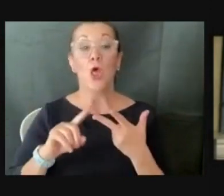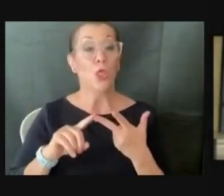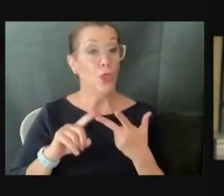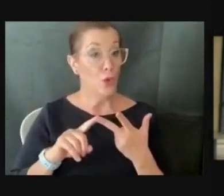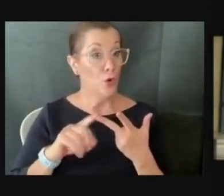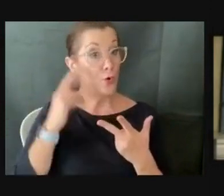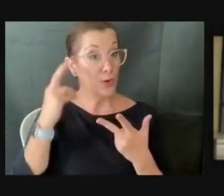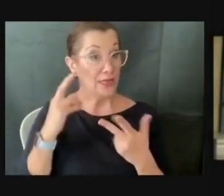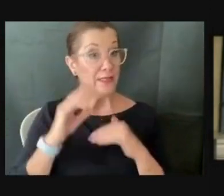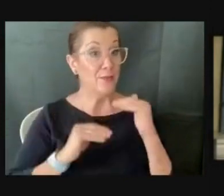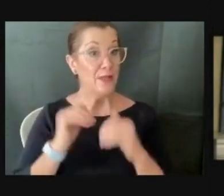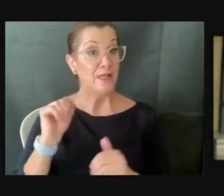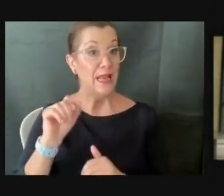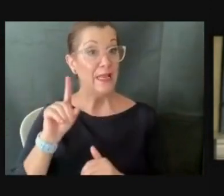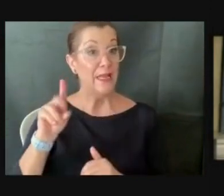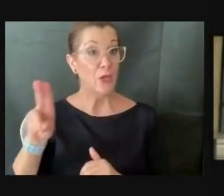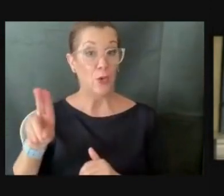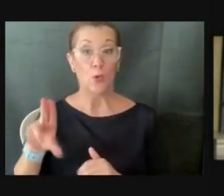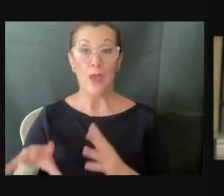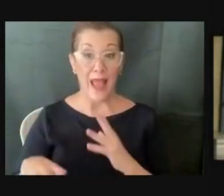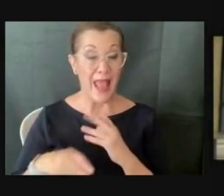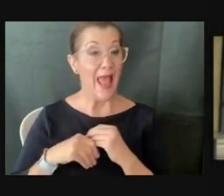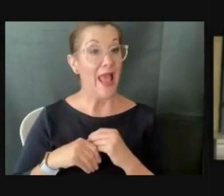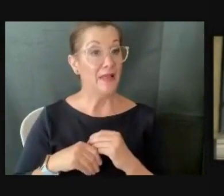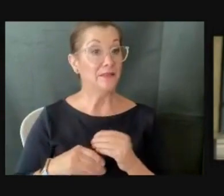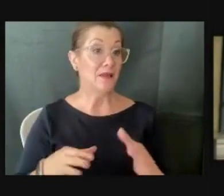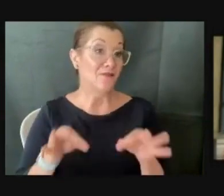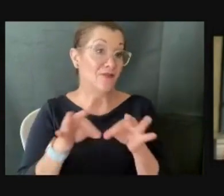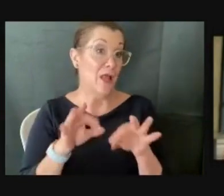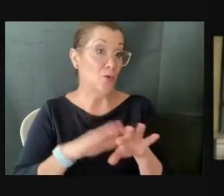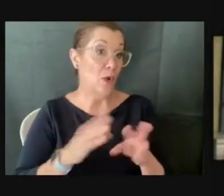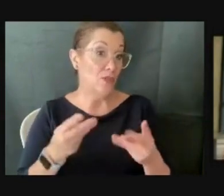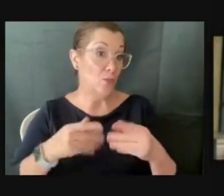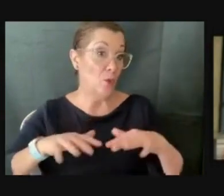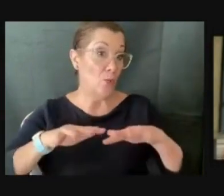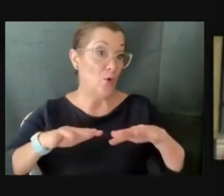build an ADU is it adds value to your property.